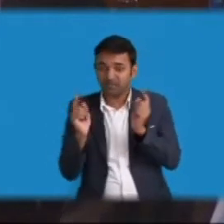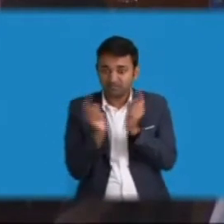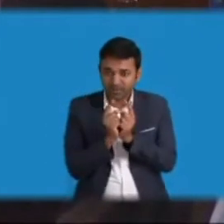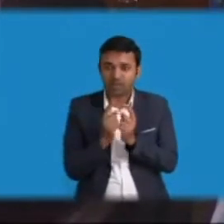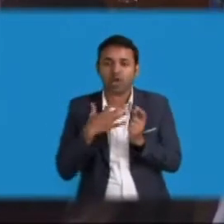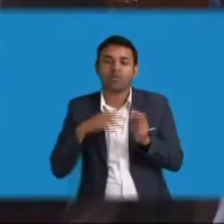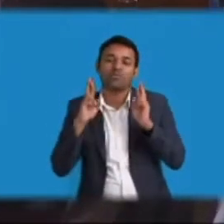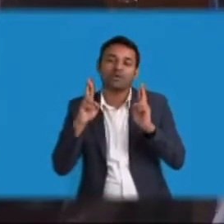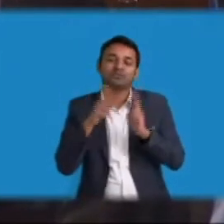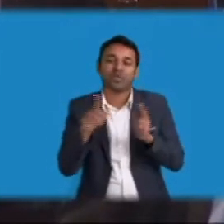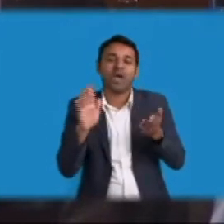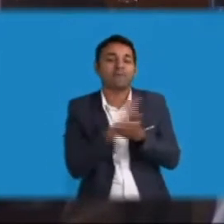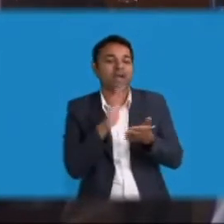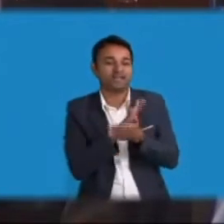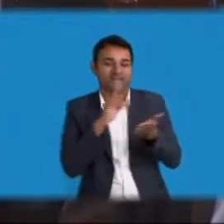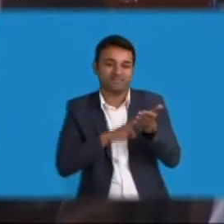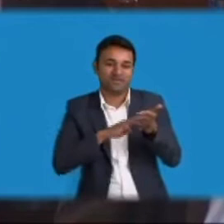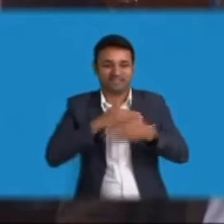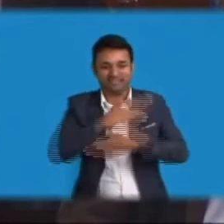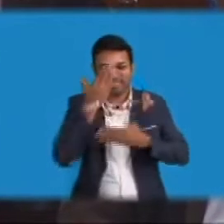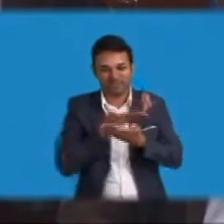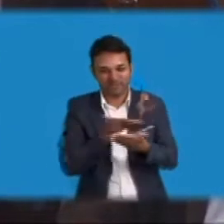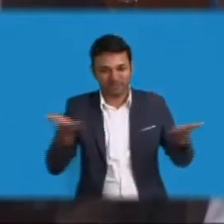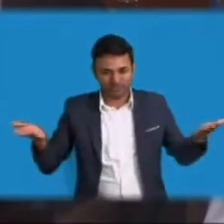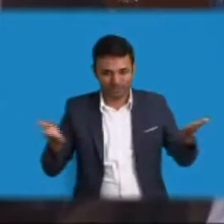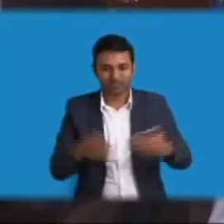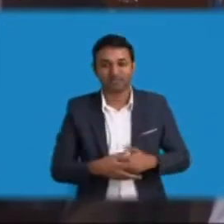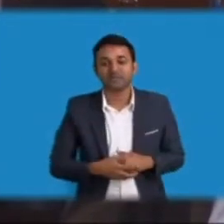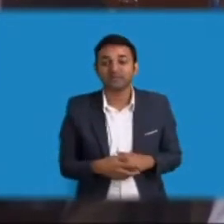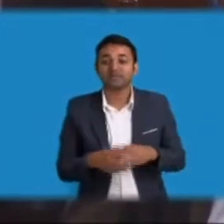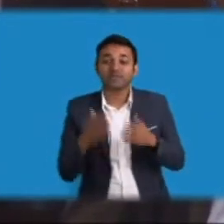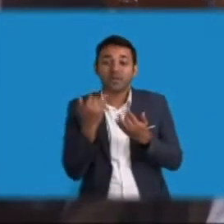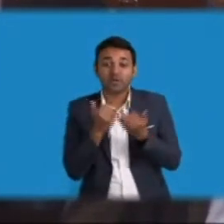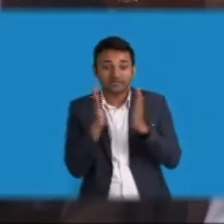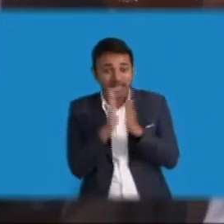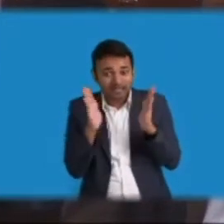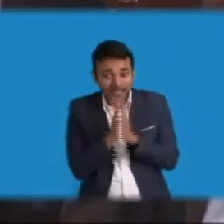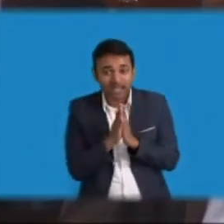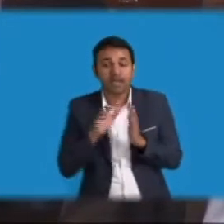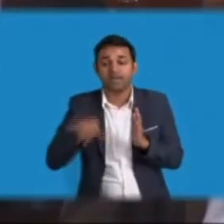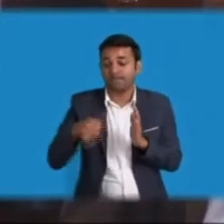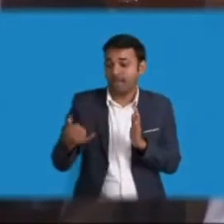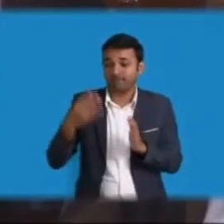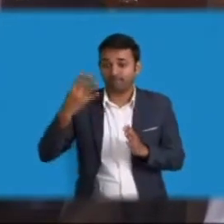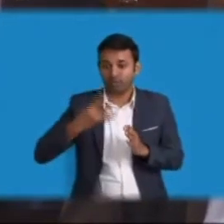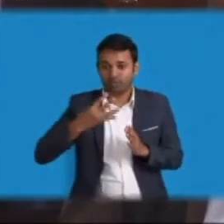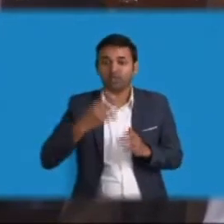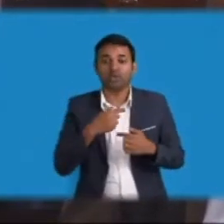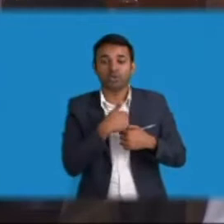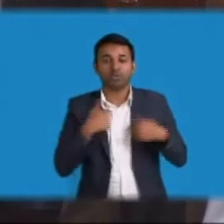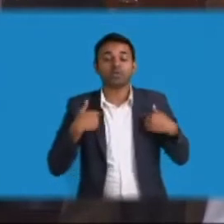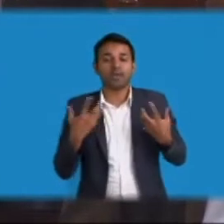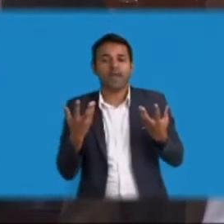all. Madam Speaker, on Sunday, May 14, we will be organizing events remembering